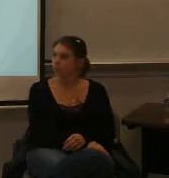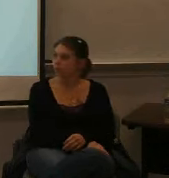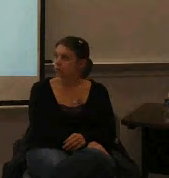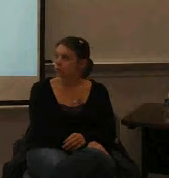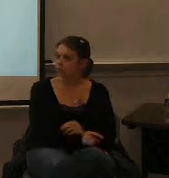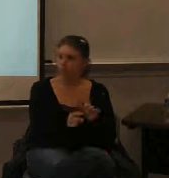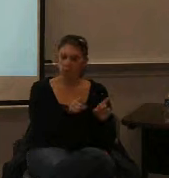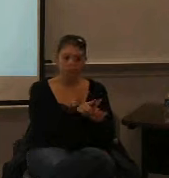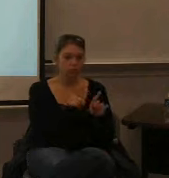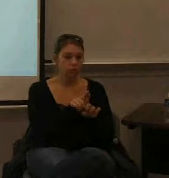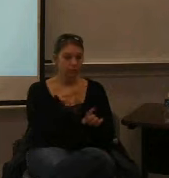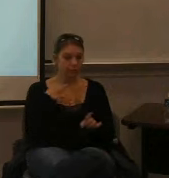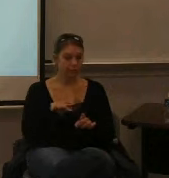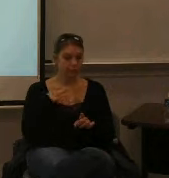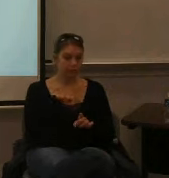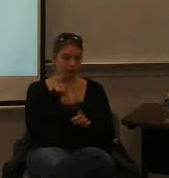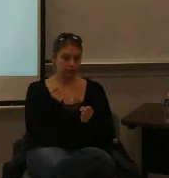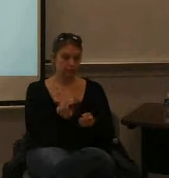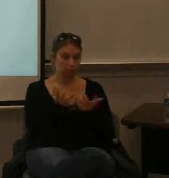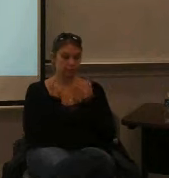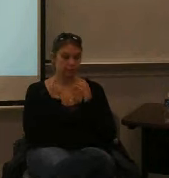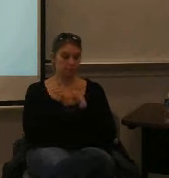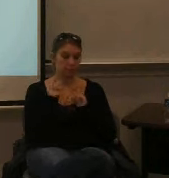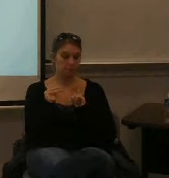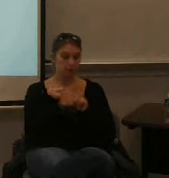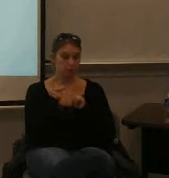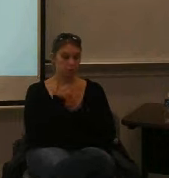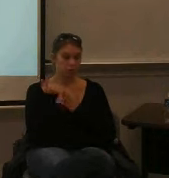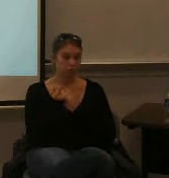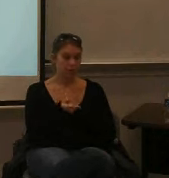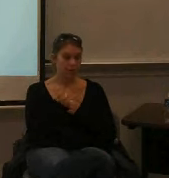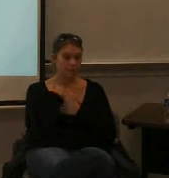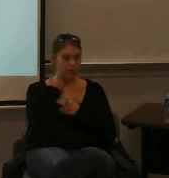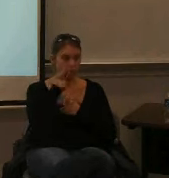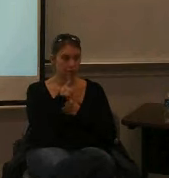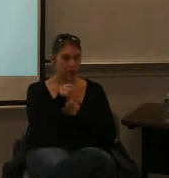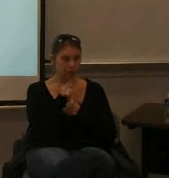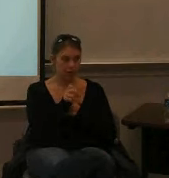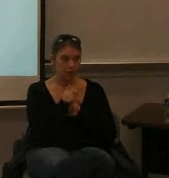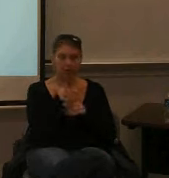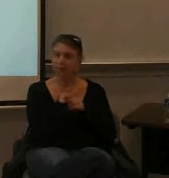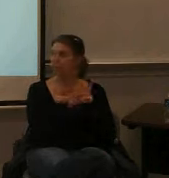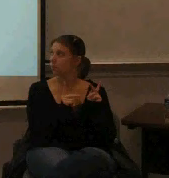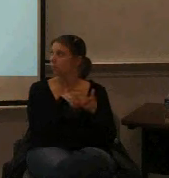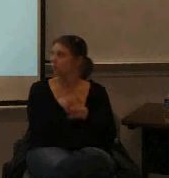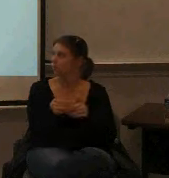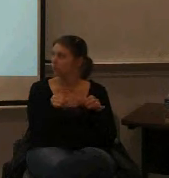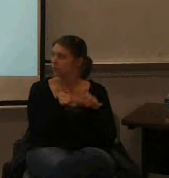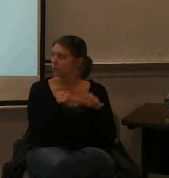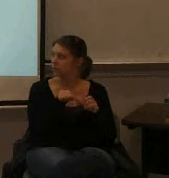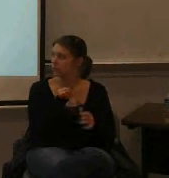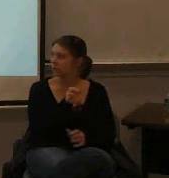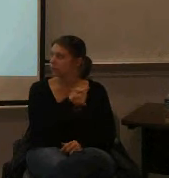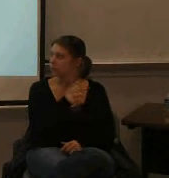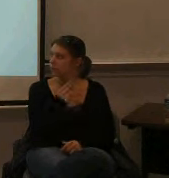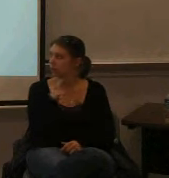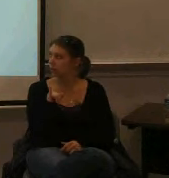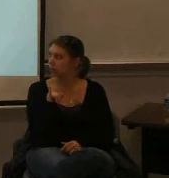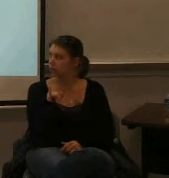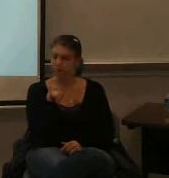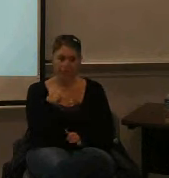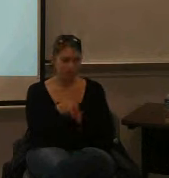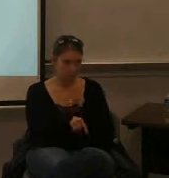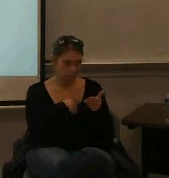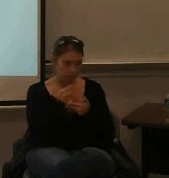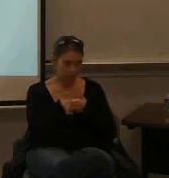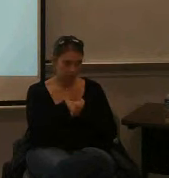It also is useful because a lot of the citizen monitoring programs that they have for lakes actually send people out to measure Secchi depth over time.